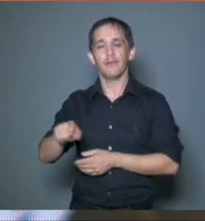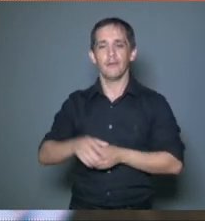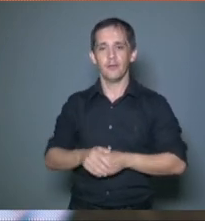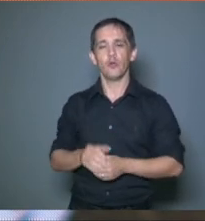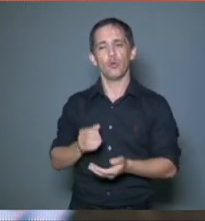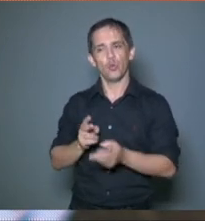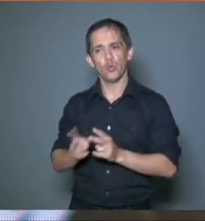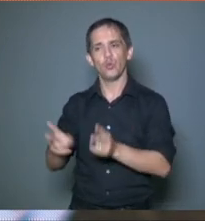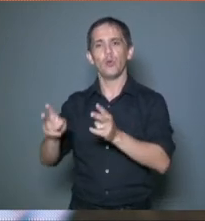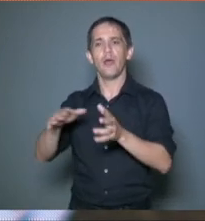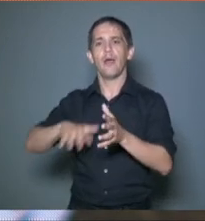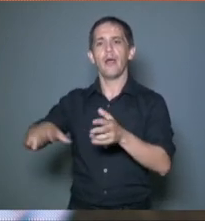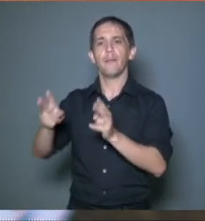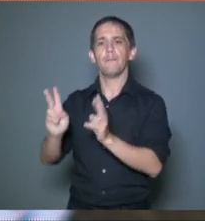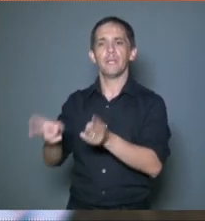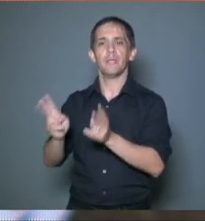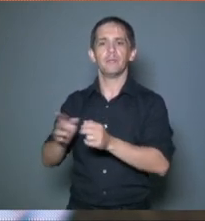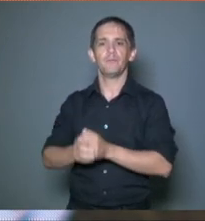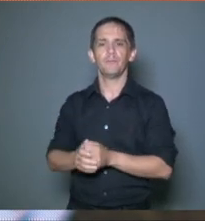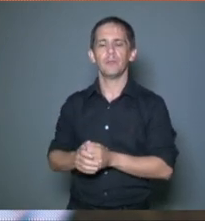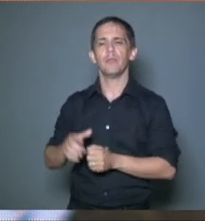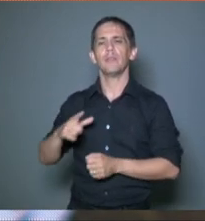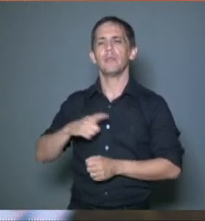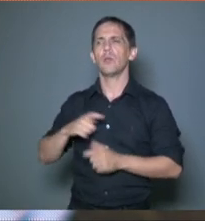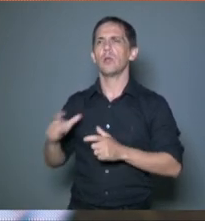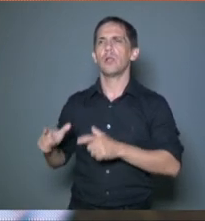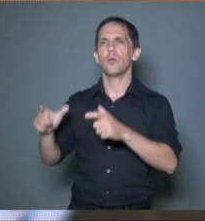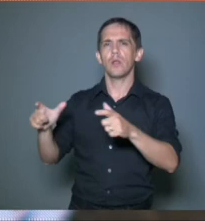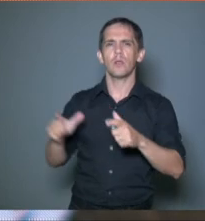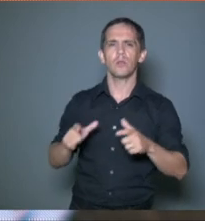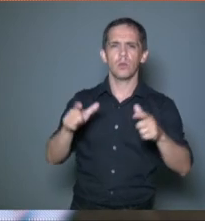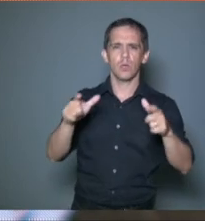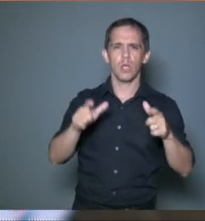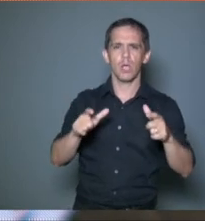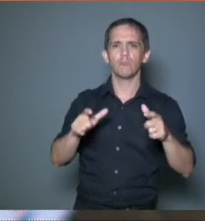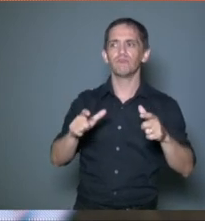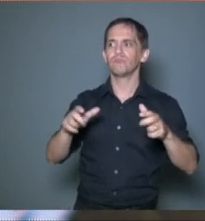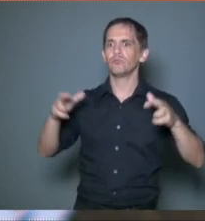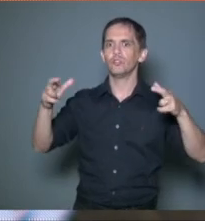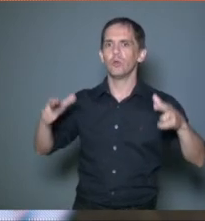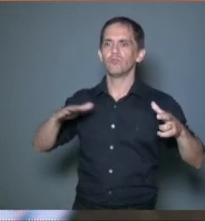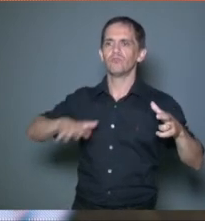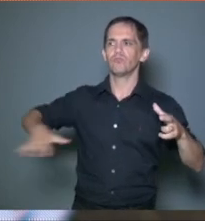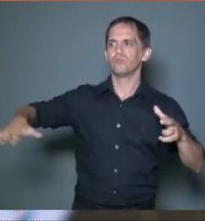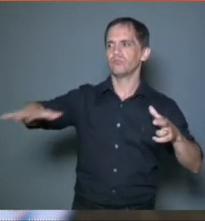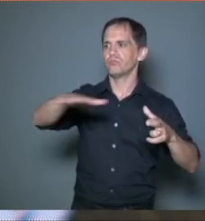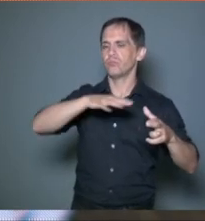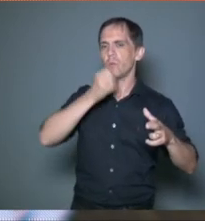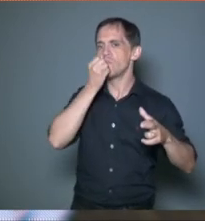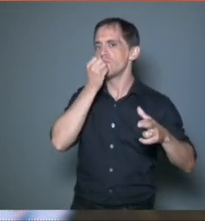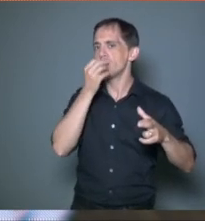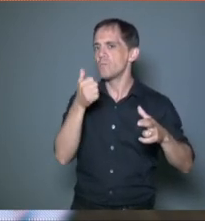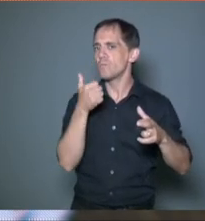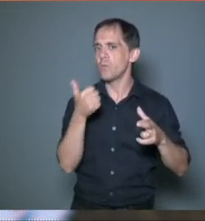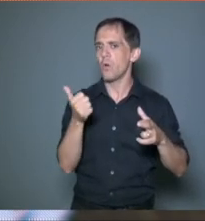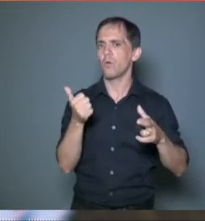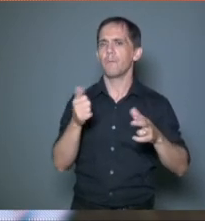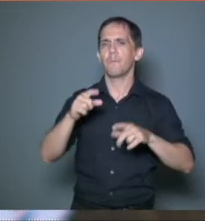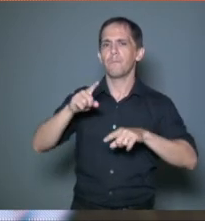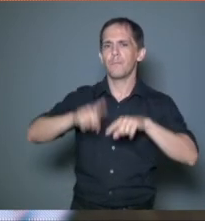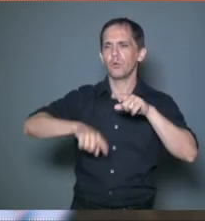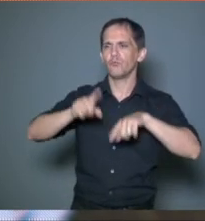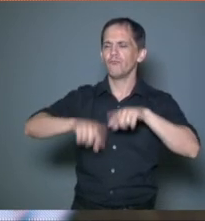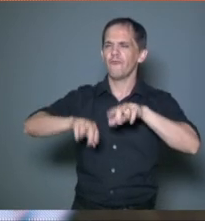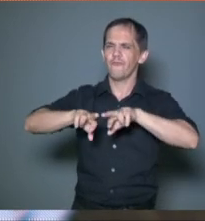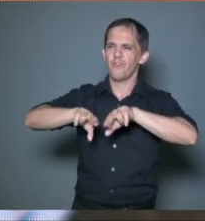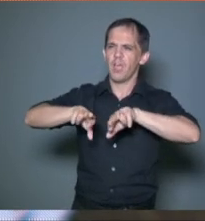So expansion will take place in those regions. In every place where we are talking about good regions,